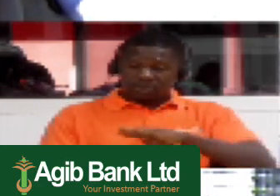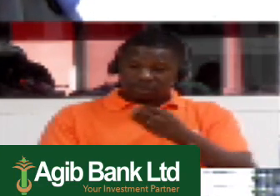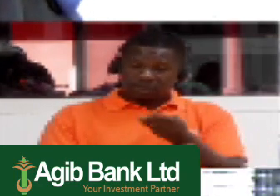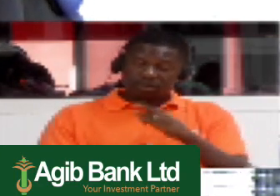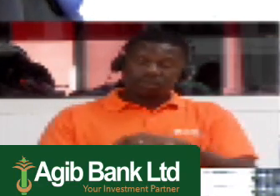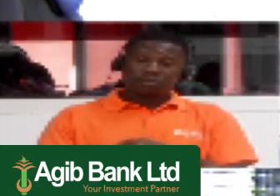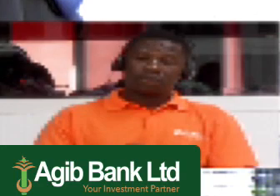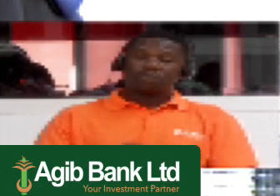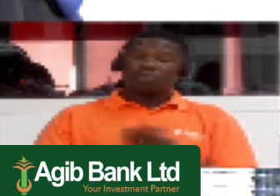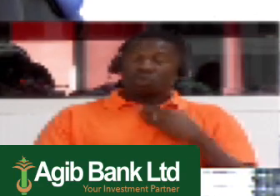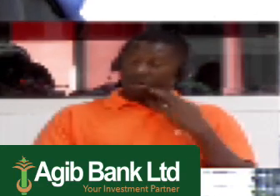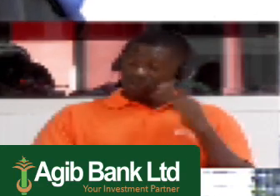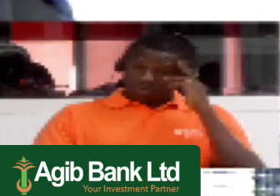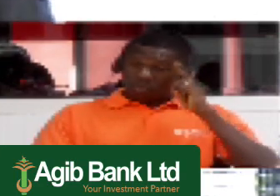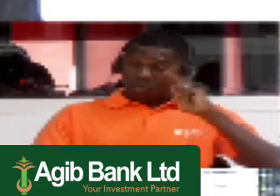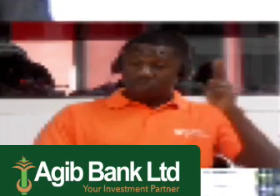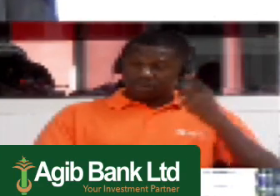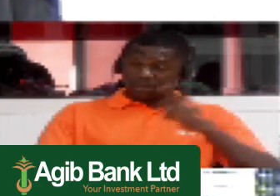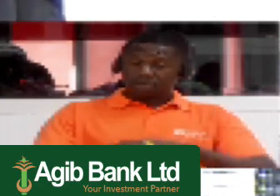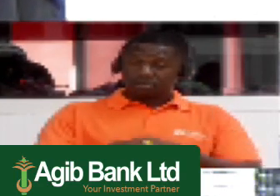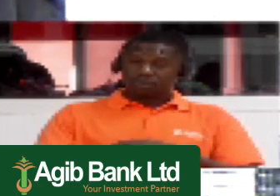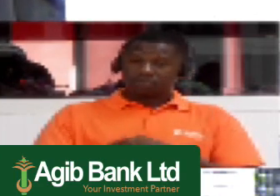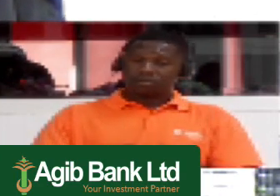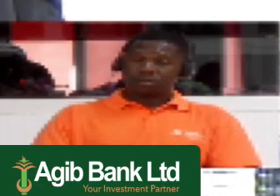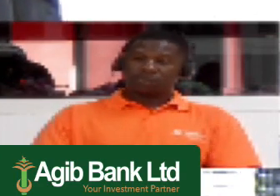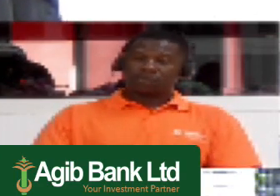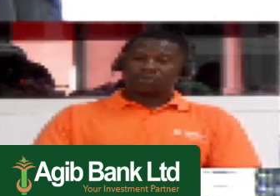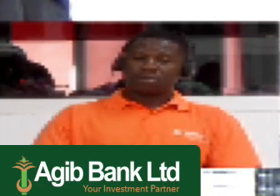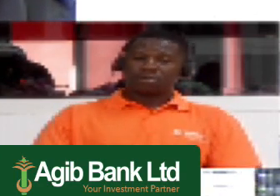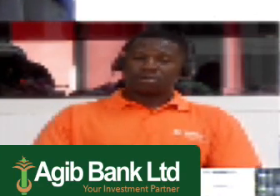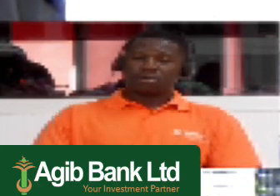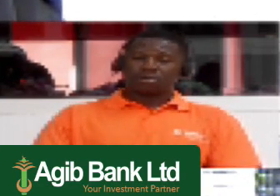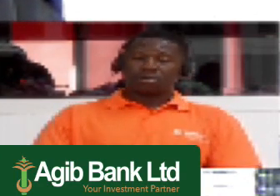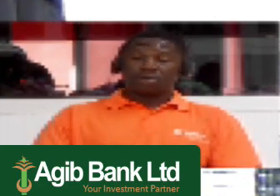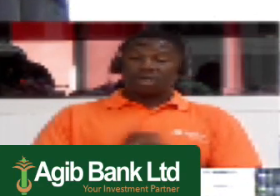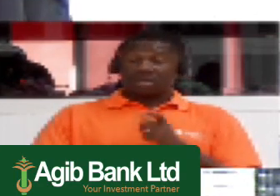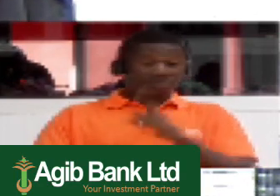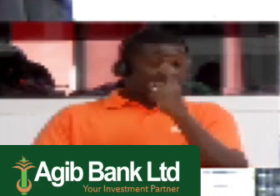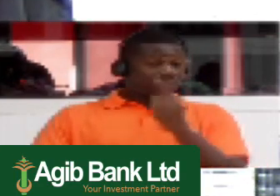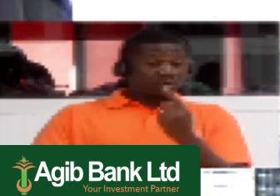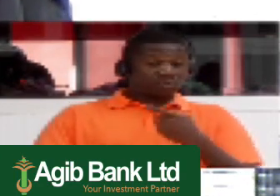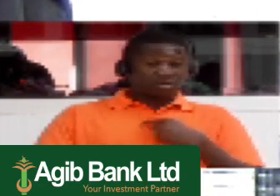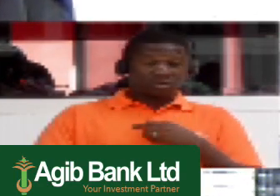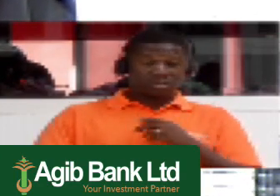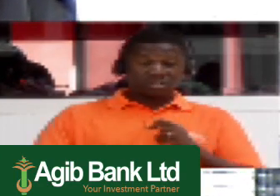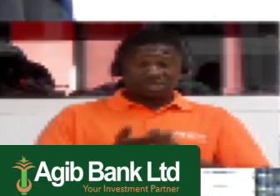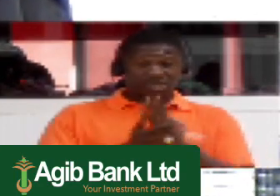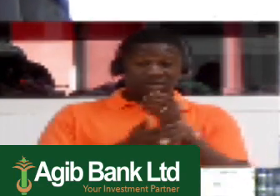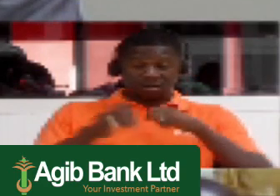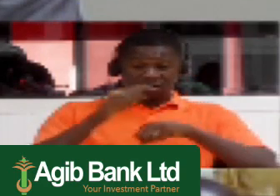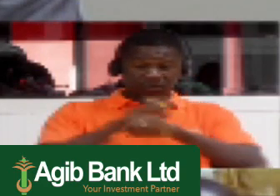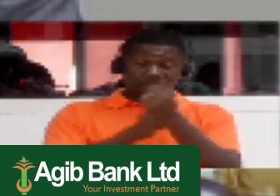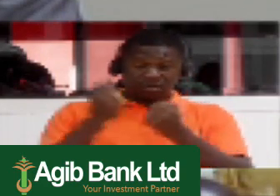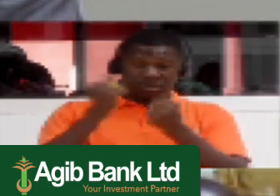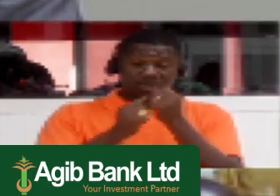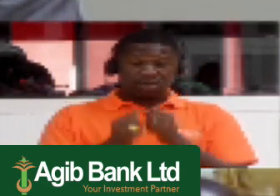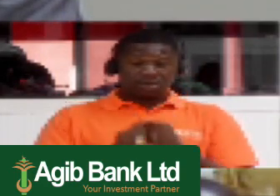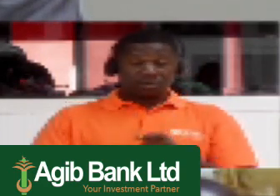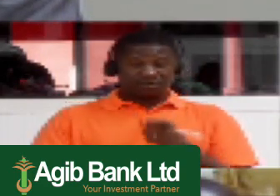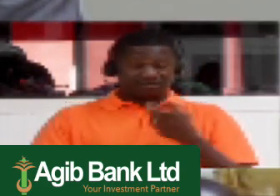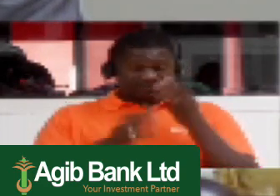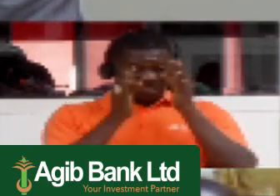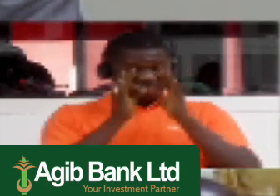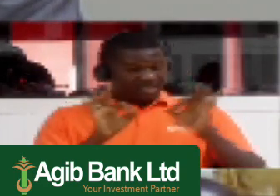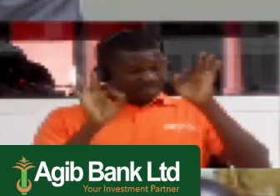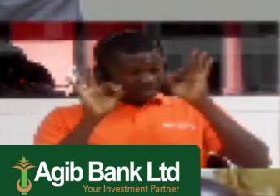tosida. But when it comes to going home. Momo yala nyala mabulande motokono. Everyone goes straight into their vehicles. Momo yala